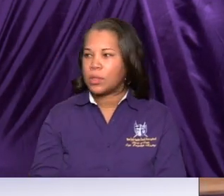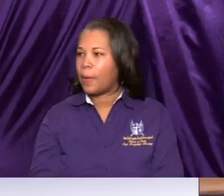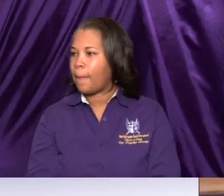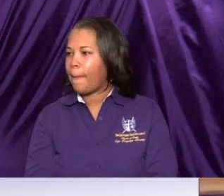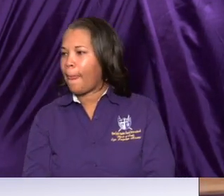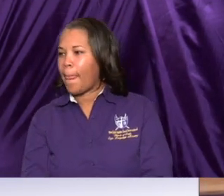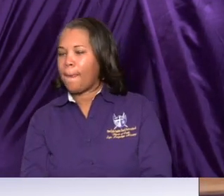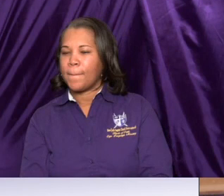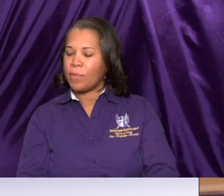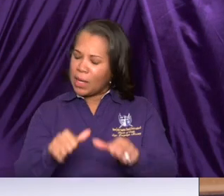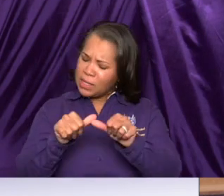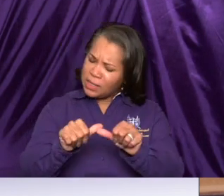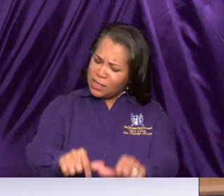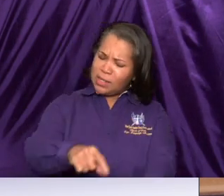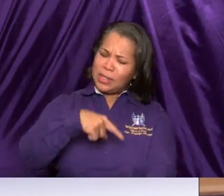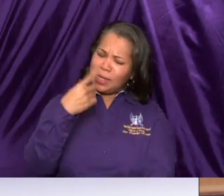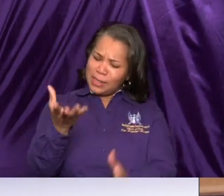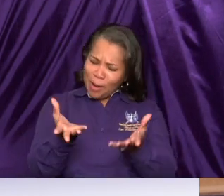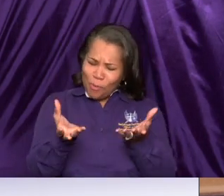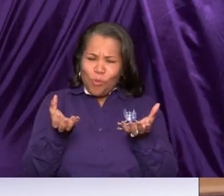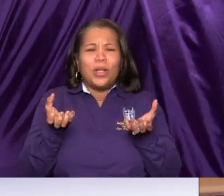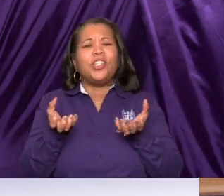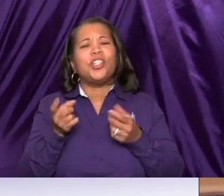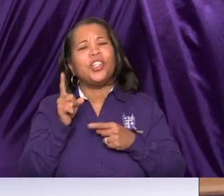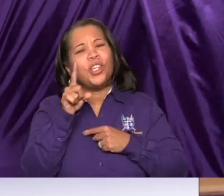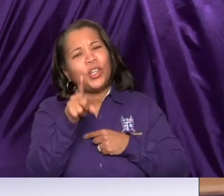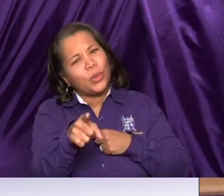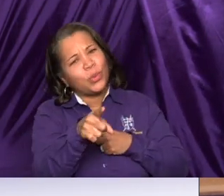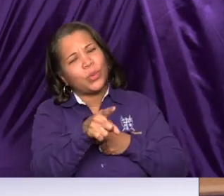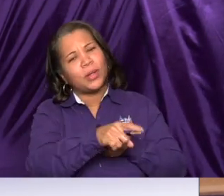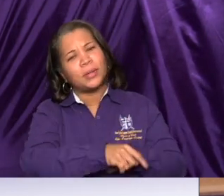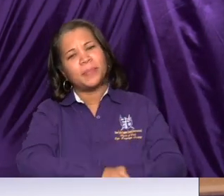And he still says, I want you even more.